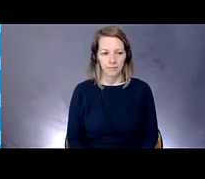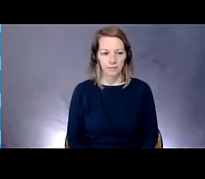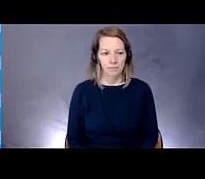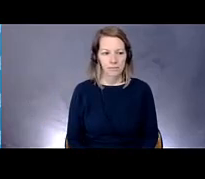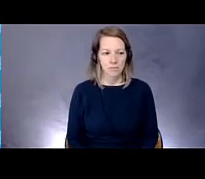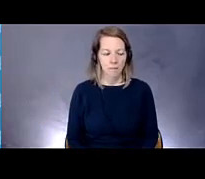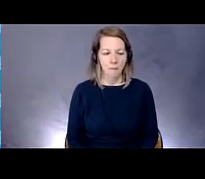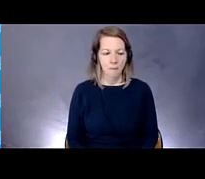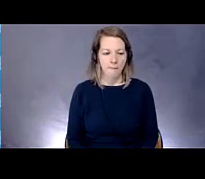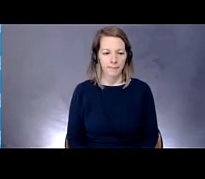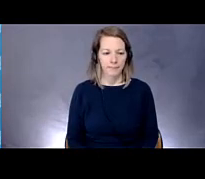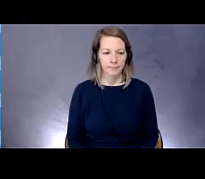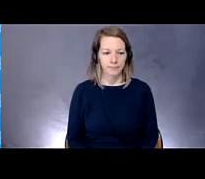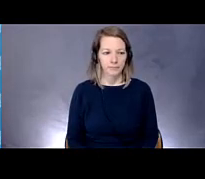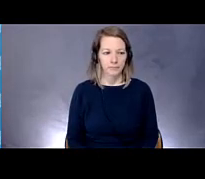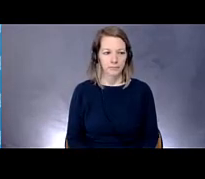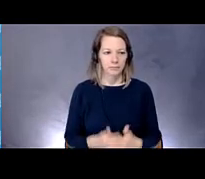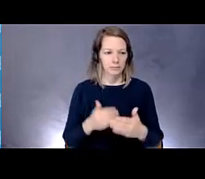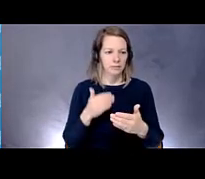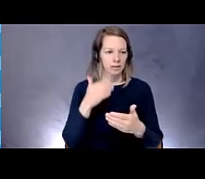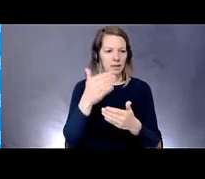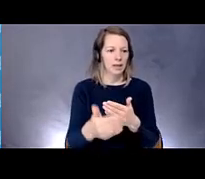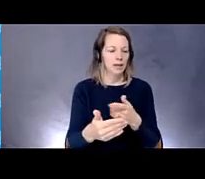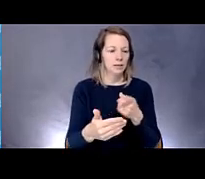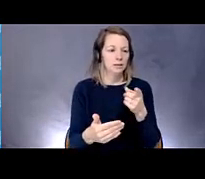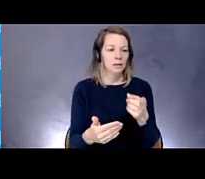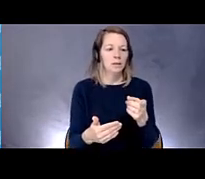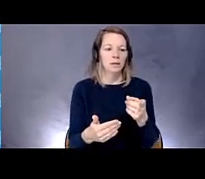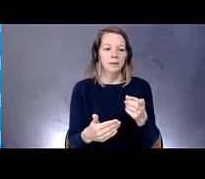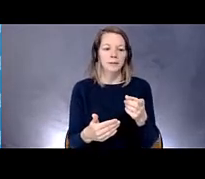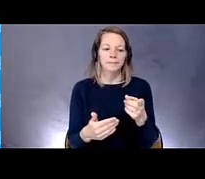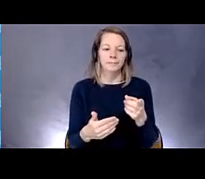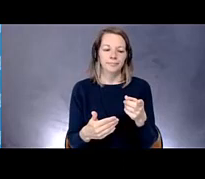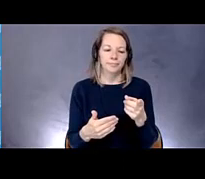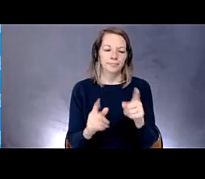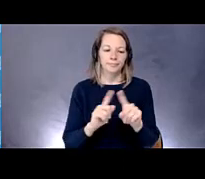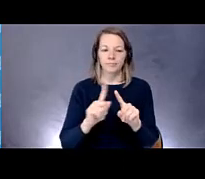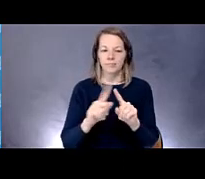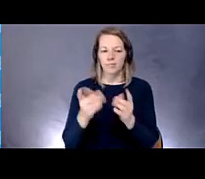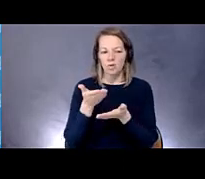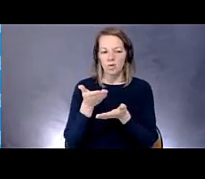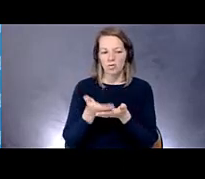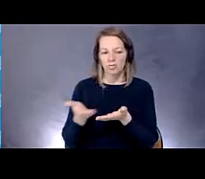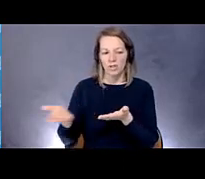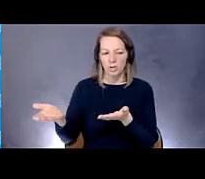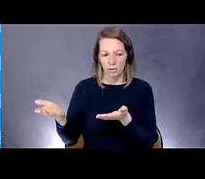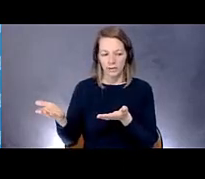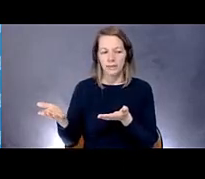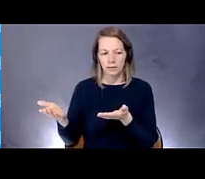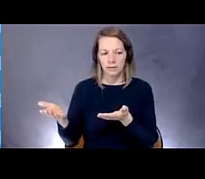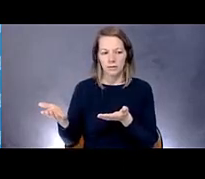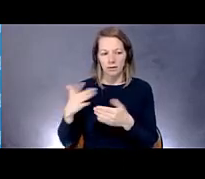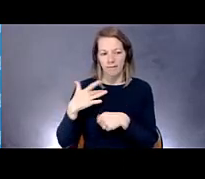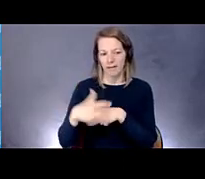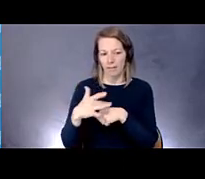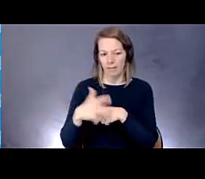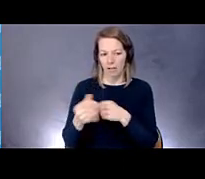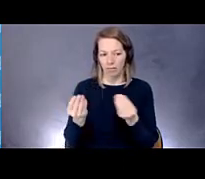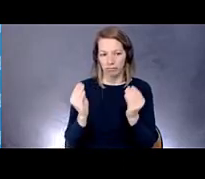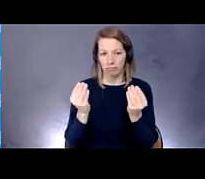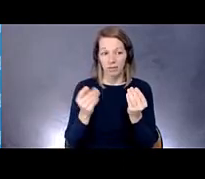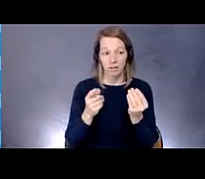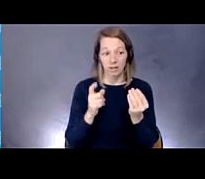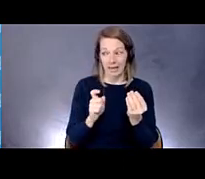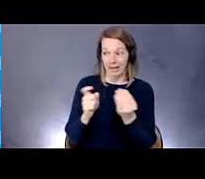On the next slide, this is where some of the resources that I mentioned earlier are going to be available for